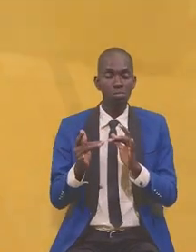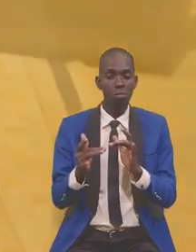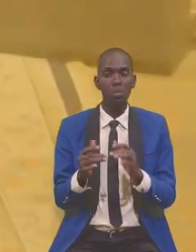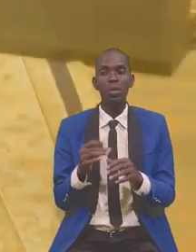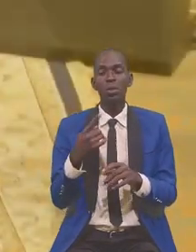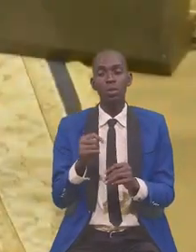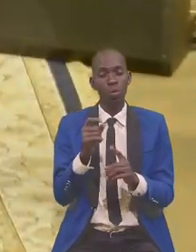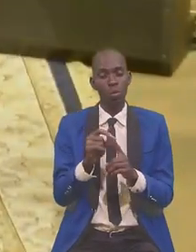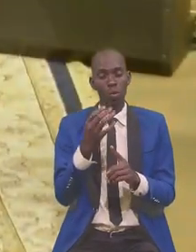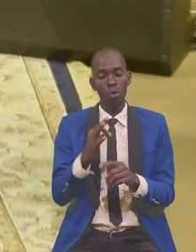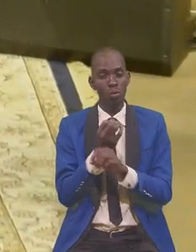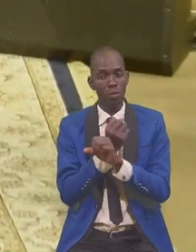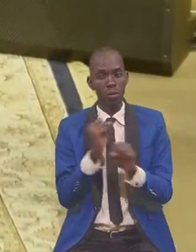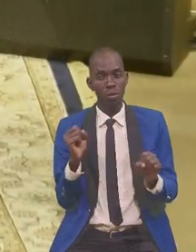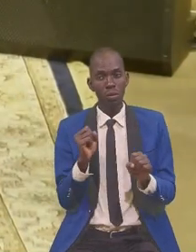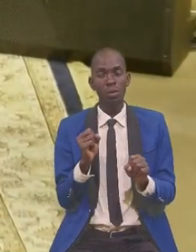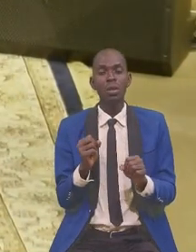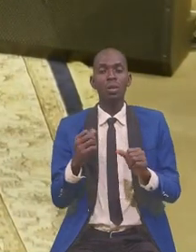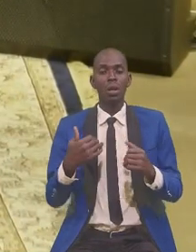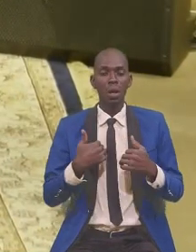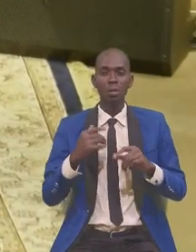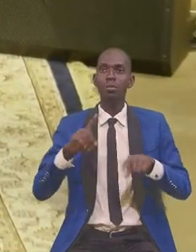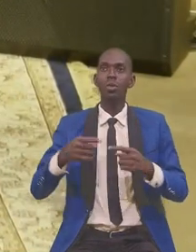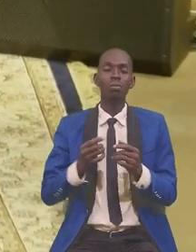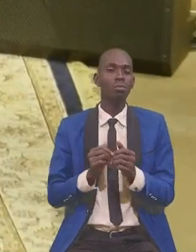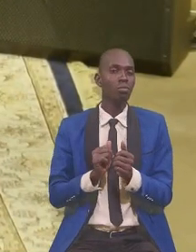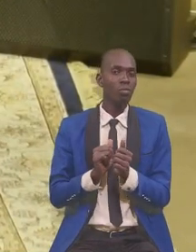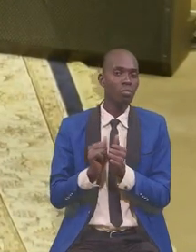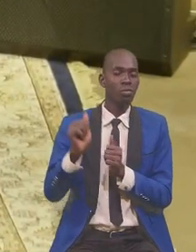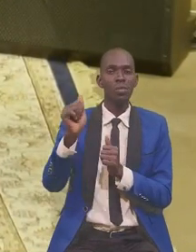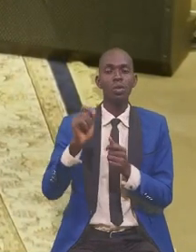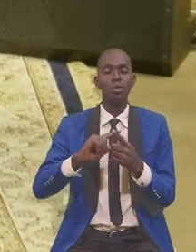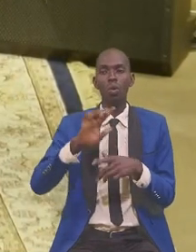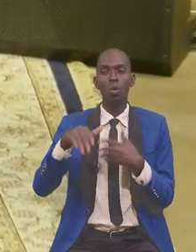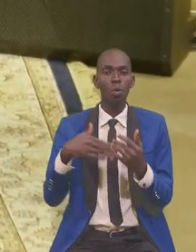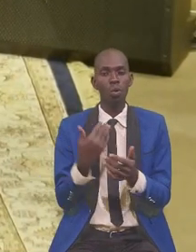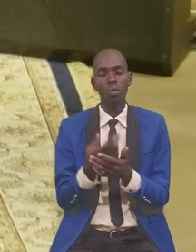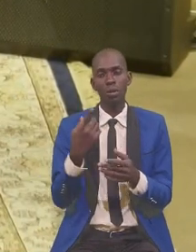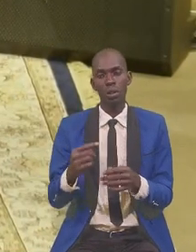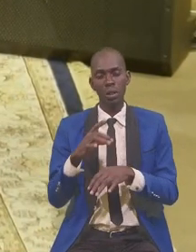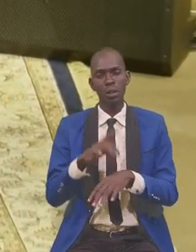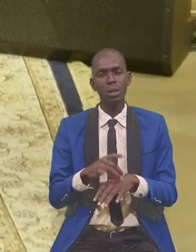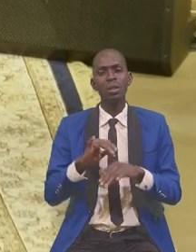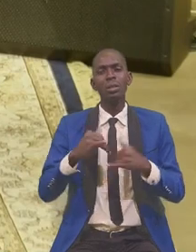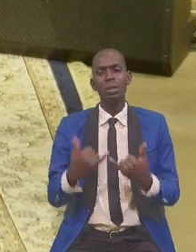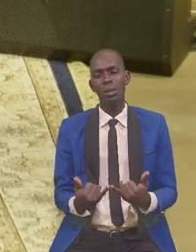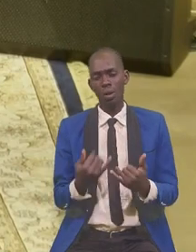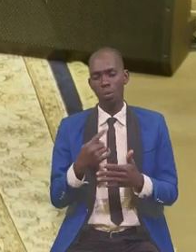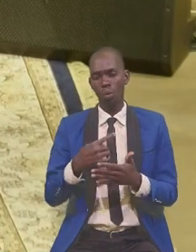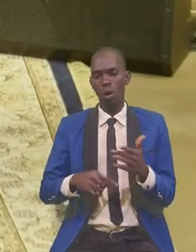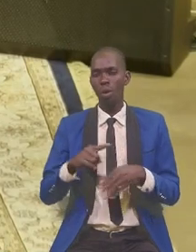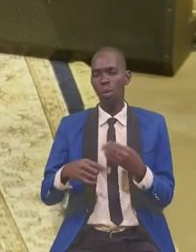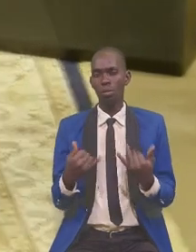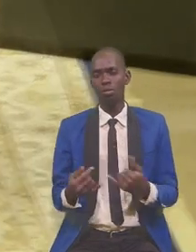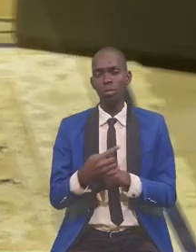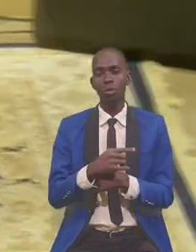of salvation, their word went into the ends of the earth. How about today, when the possibilities